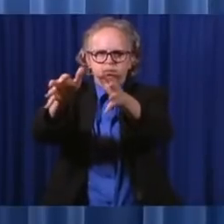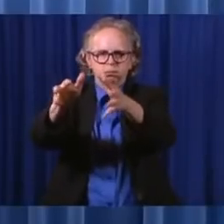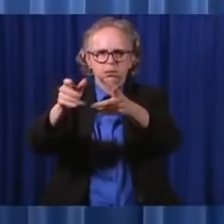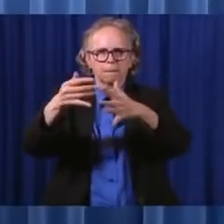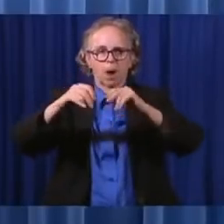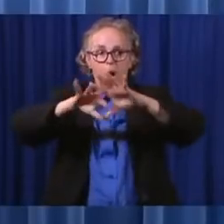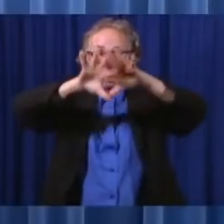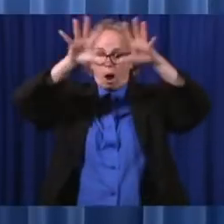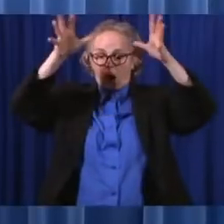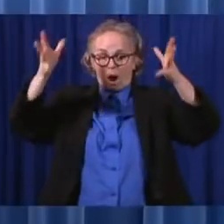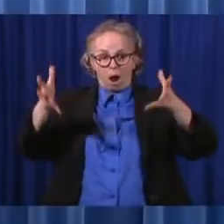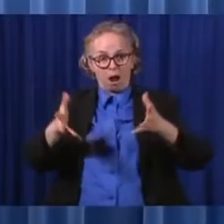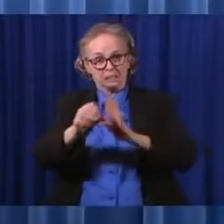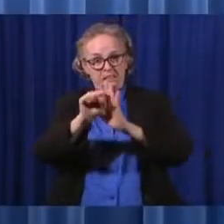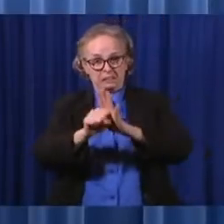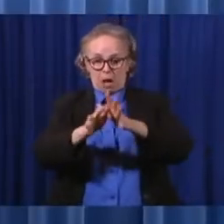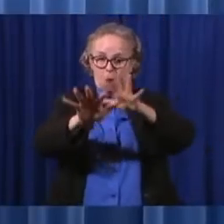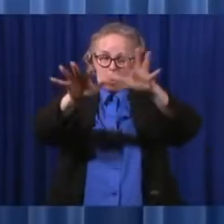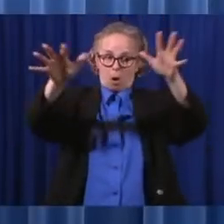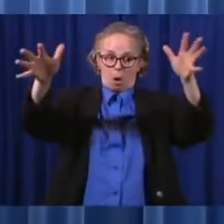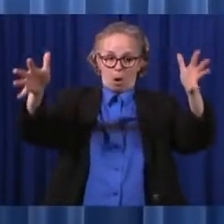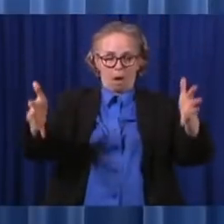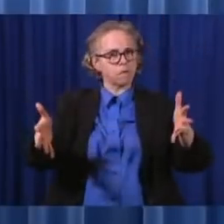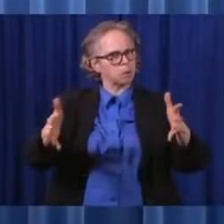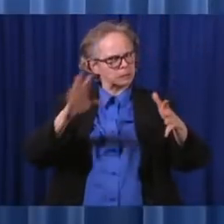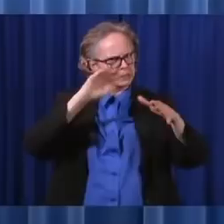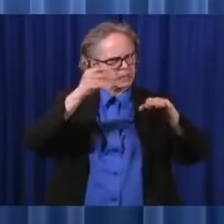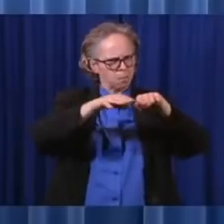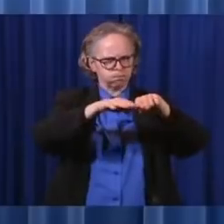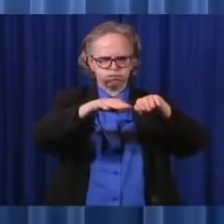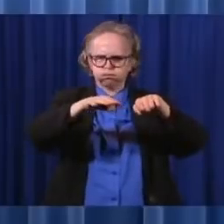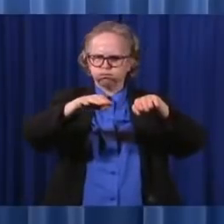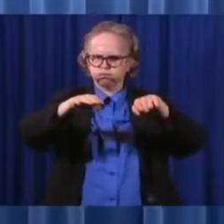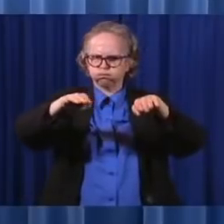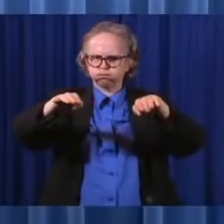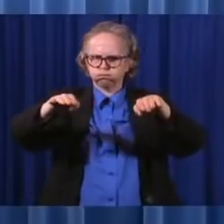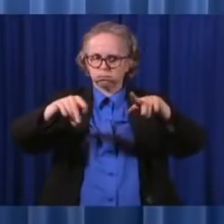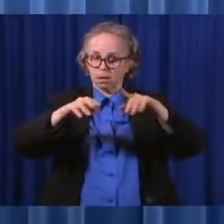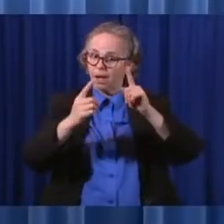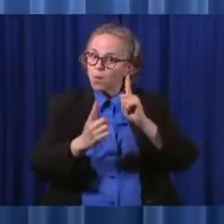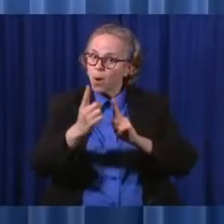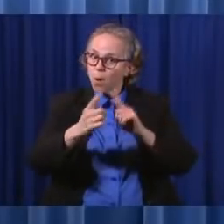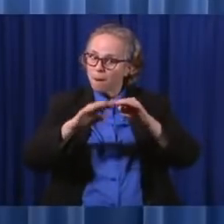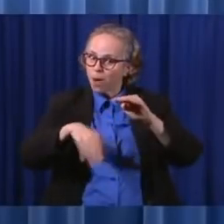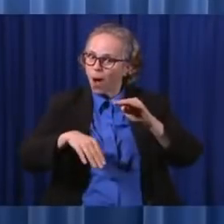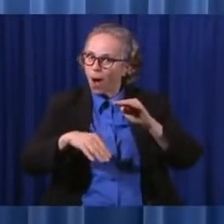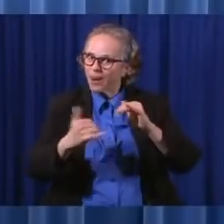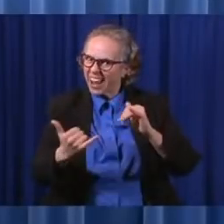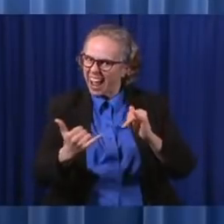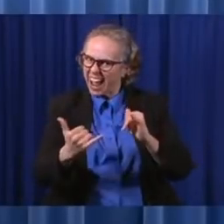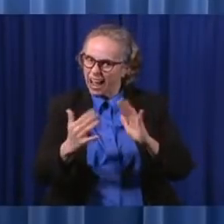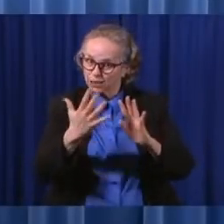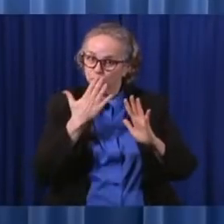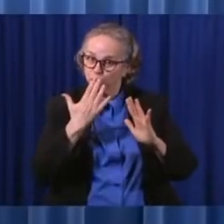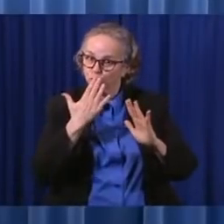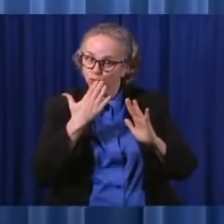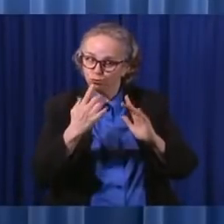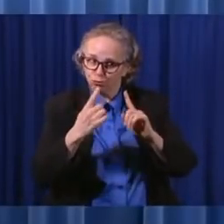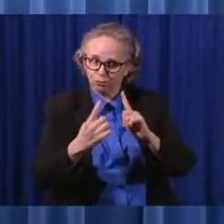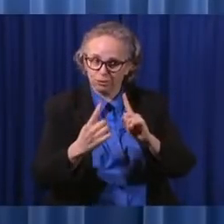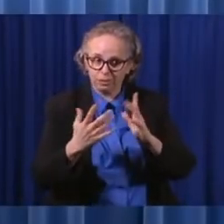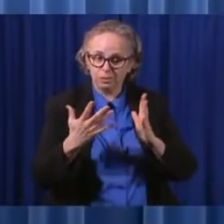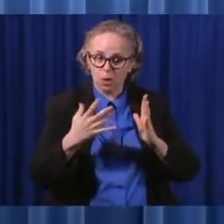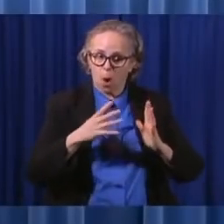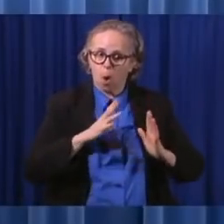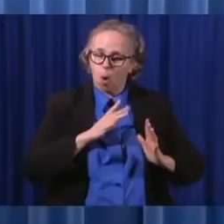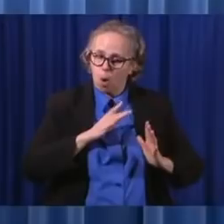good. We are below, at this point, one person infecting another person. So all of those things allow us just to